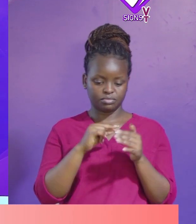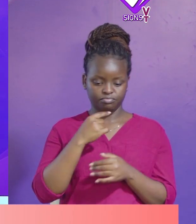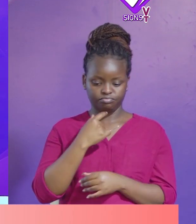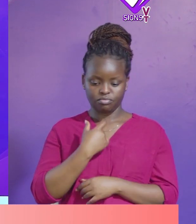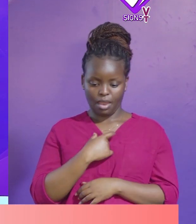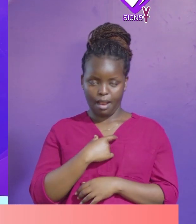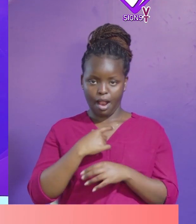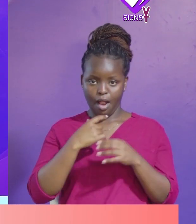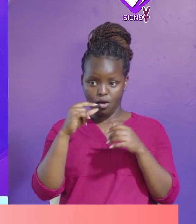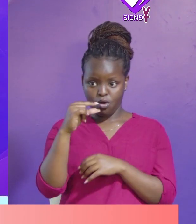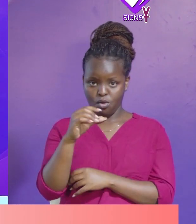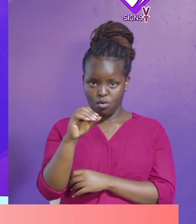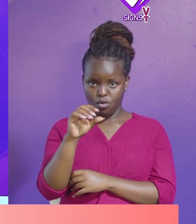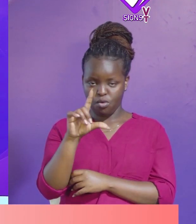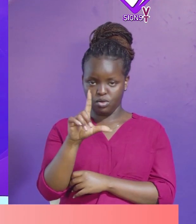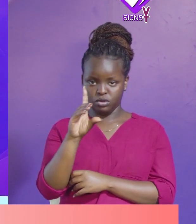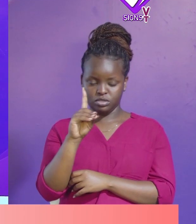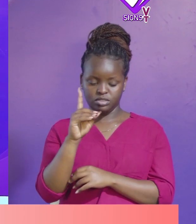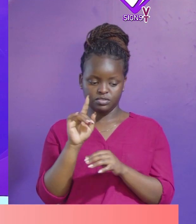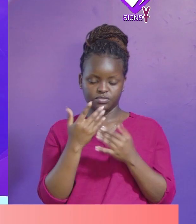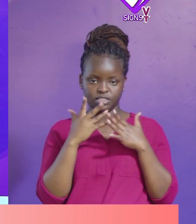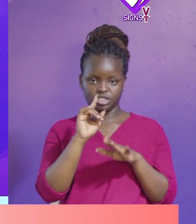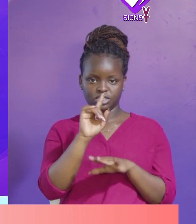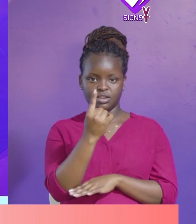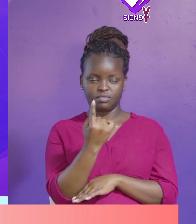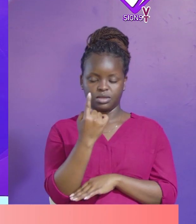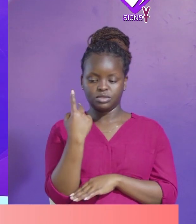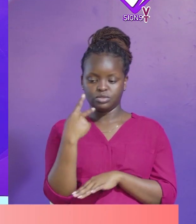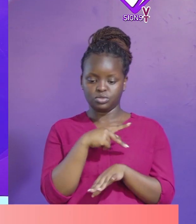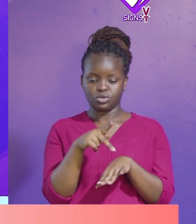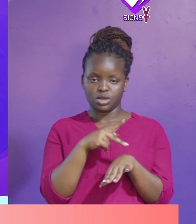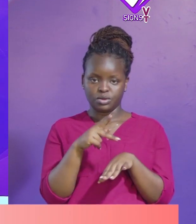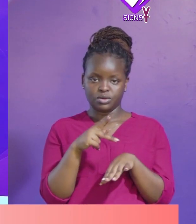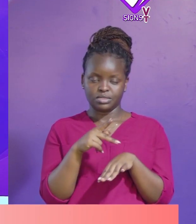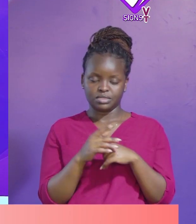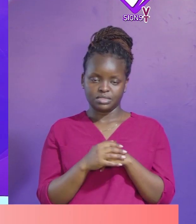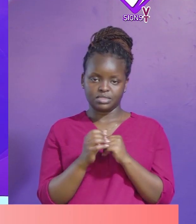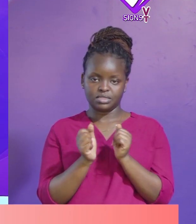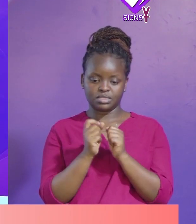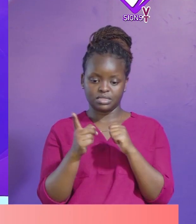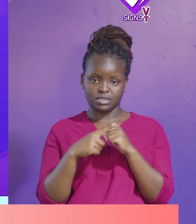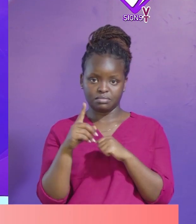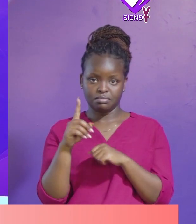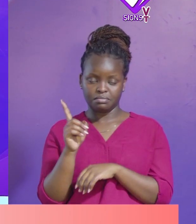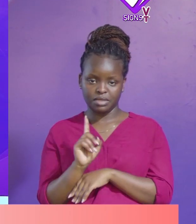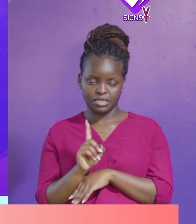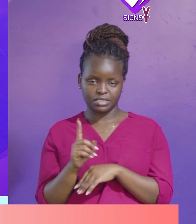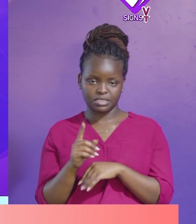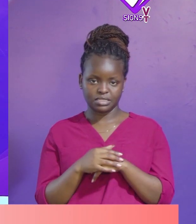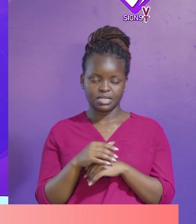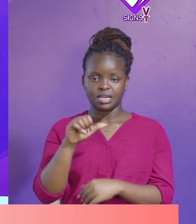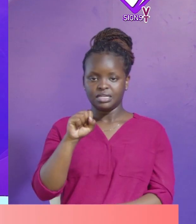medal, finishing first in 2 hours, 2 minutes and 16 seconds. We had Akira Akasaki of